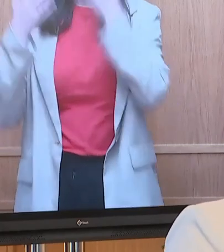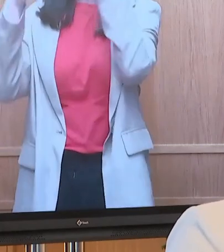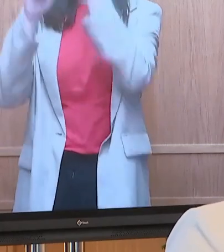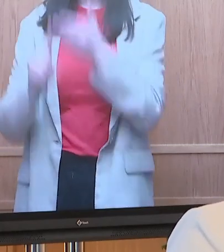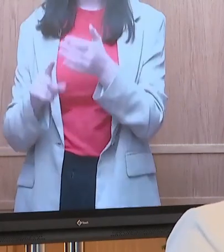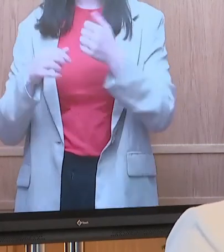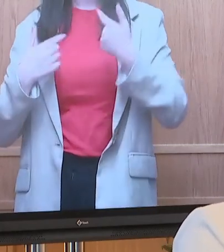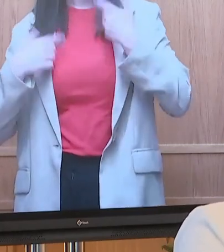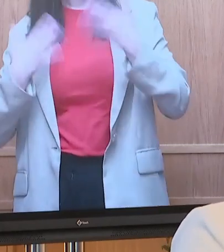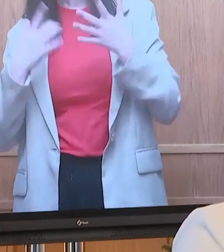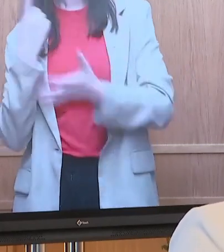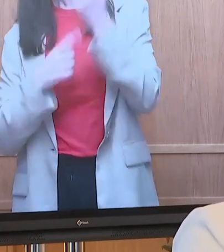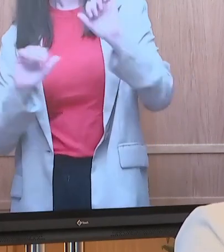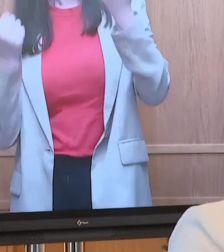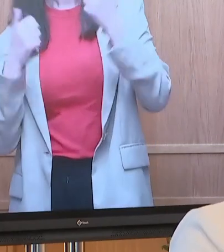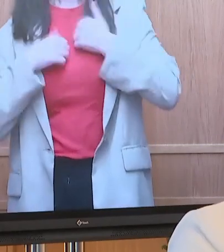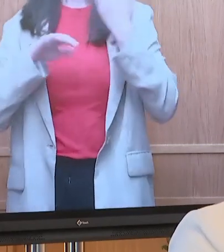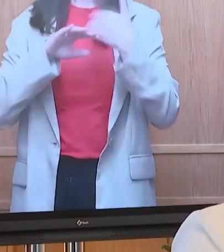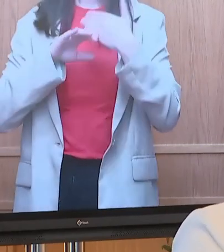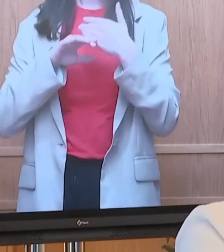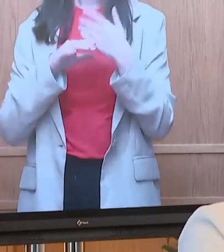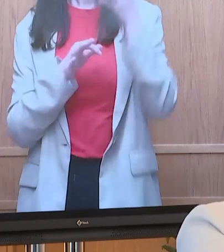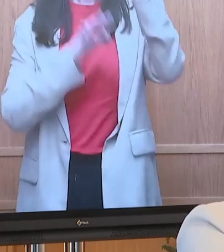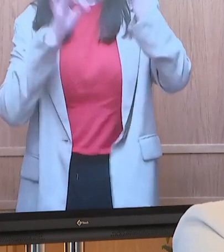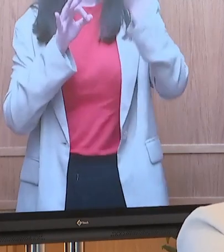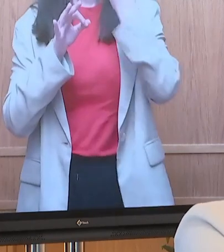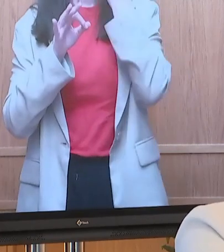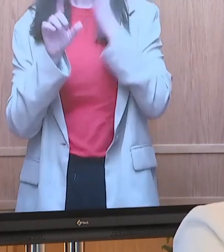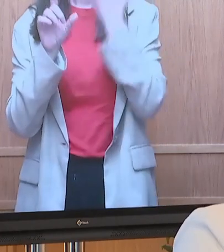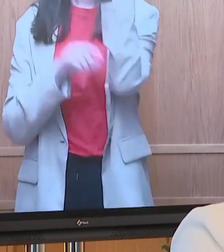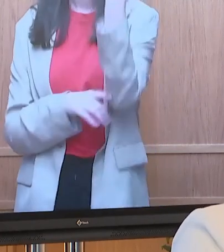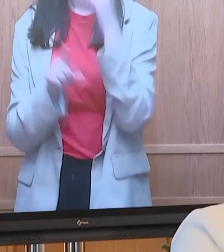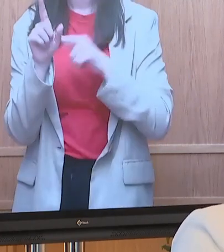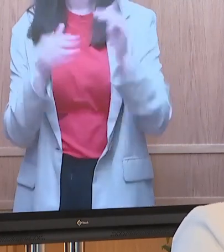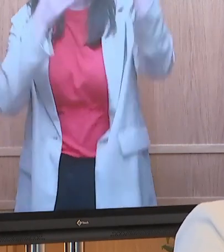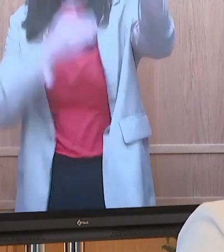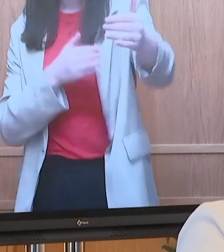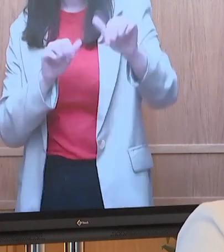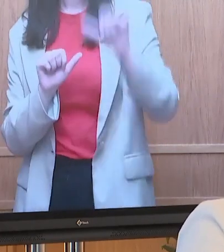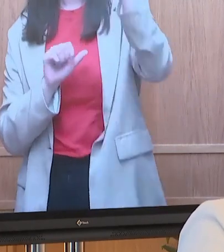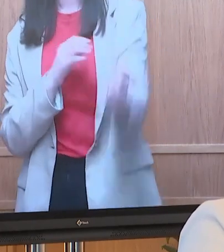job? Politicians, maybe you get that every 5 years, right? Like, so maybe you get tested by the public.